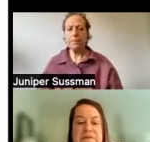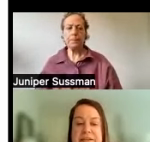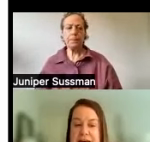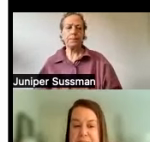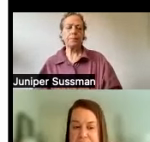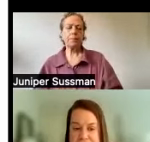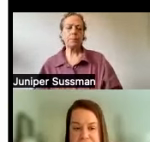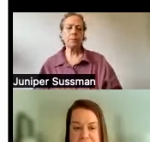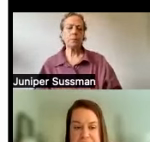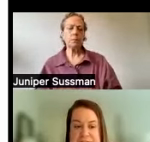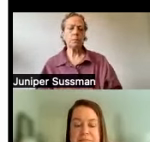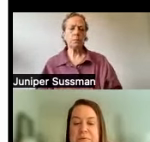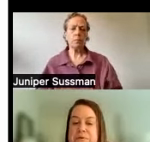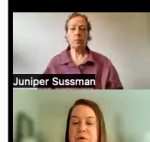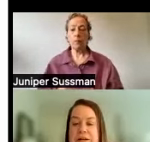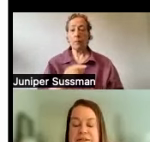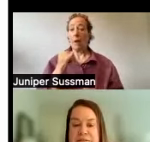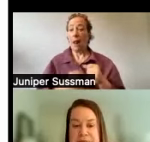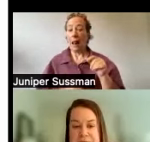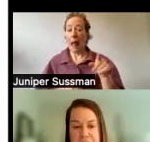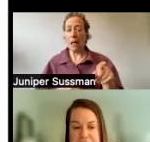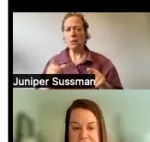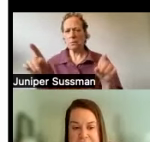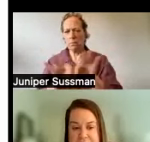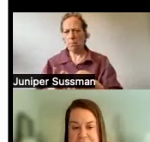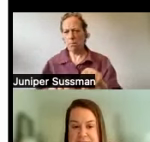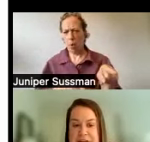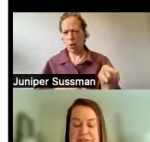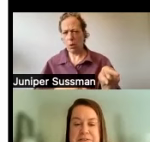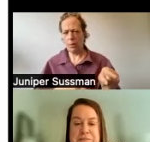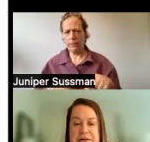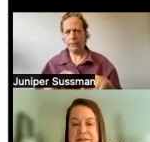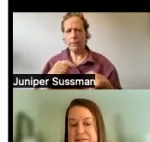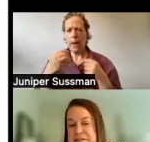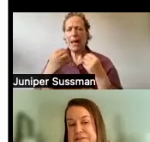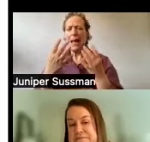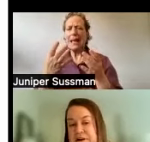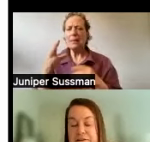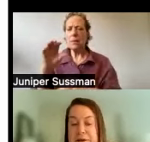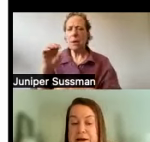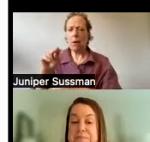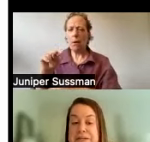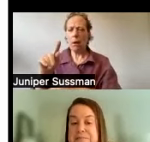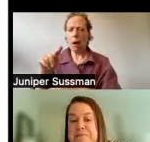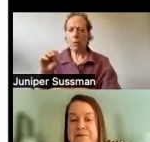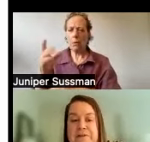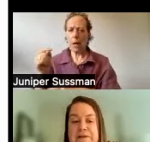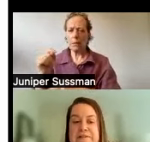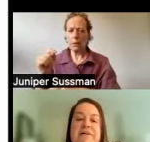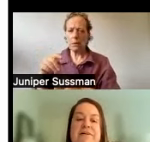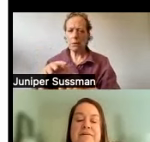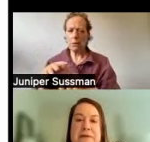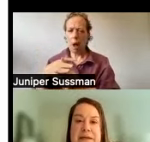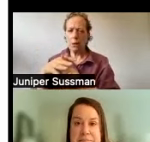The very last bullet here, I think, is an important one to give some context to these discussions, because it's all about how many people